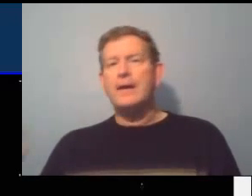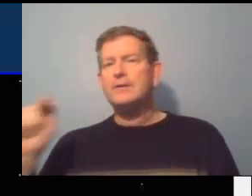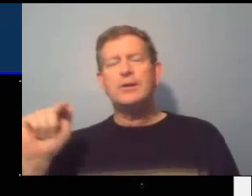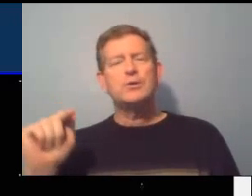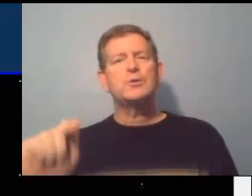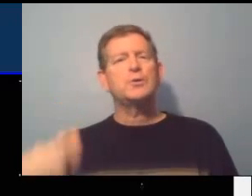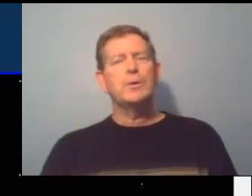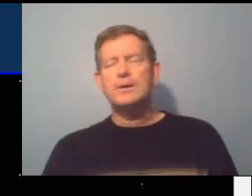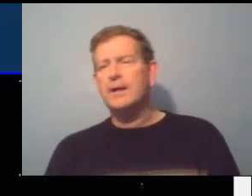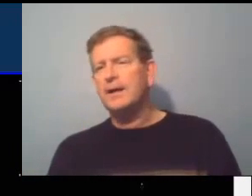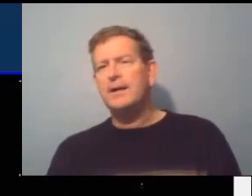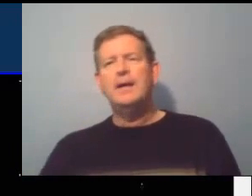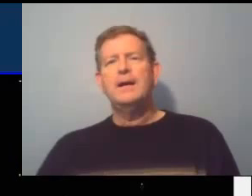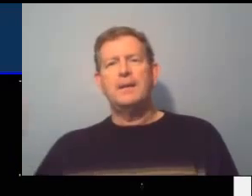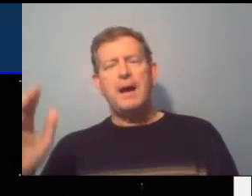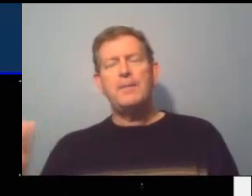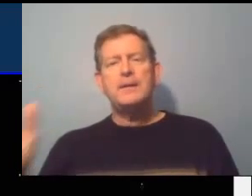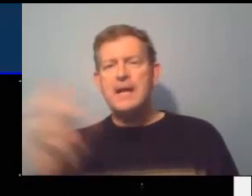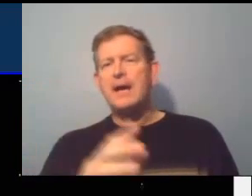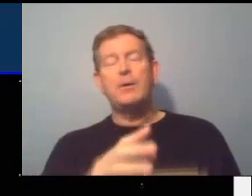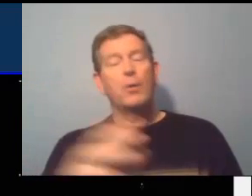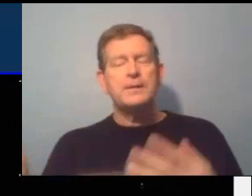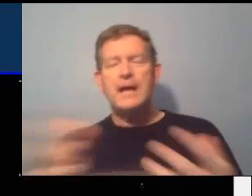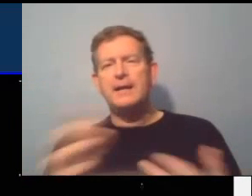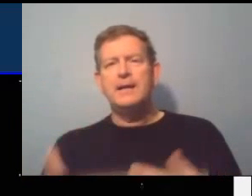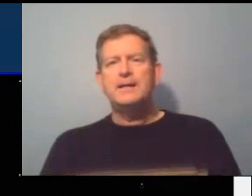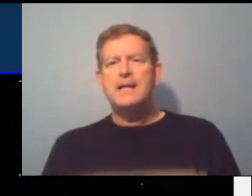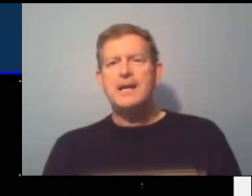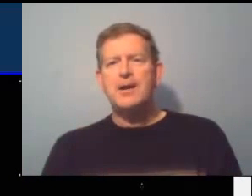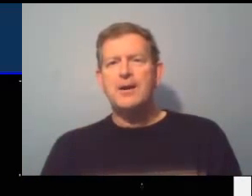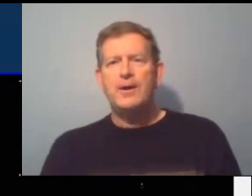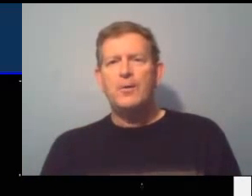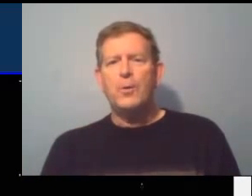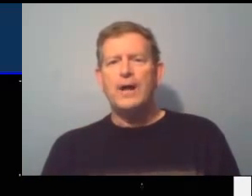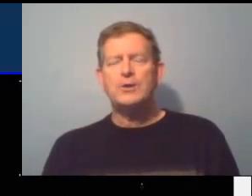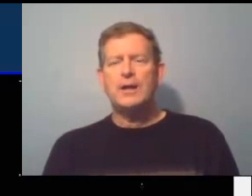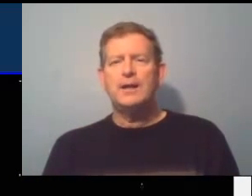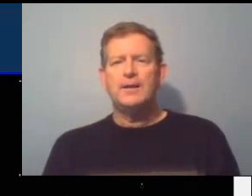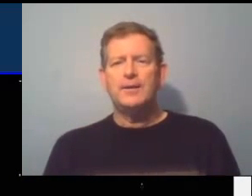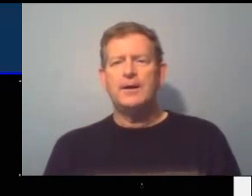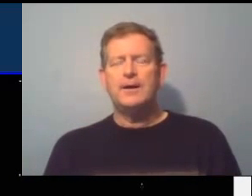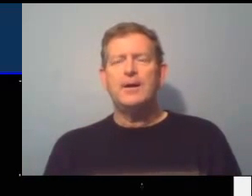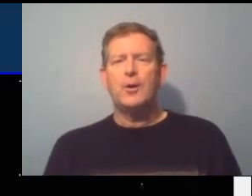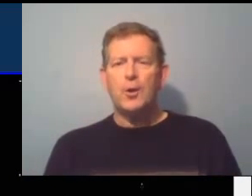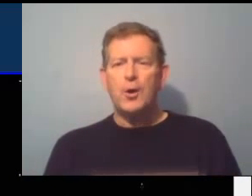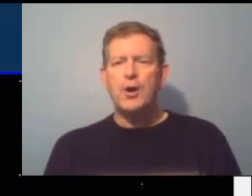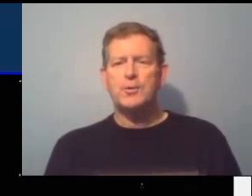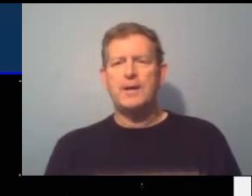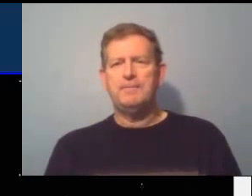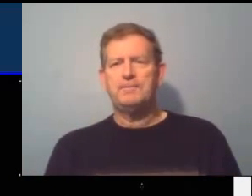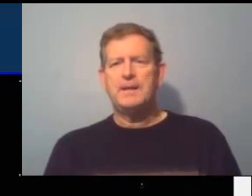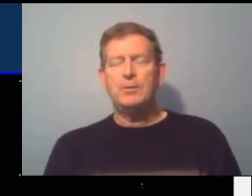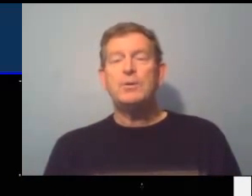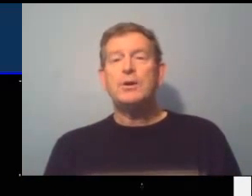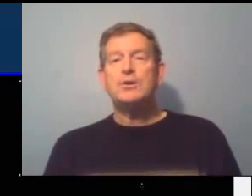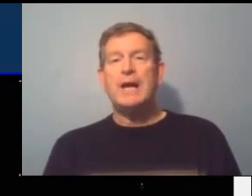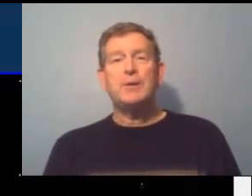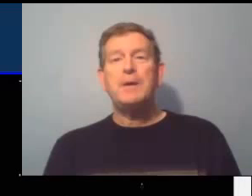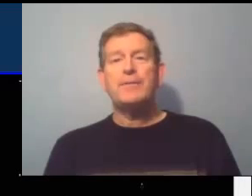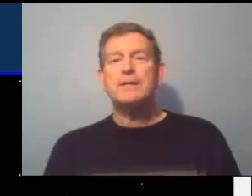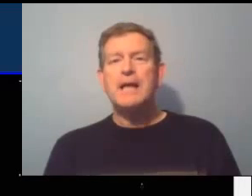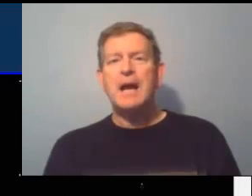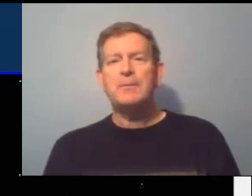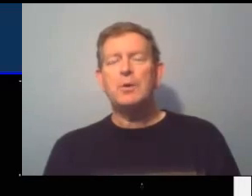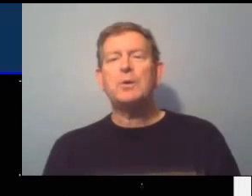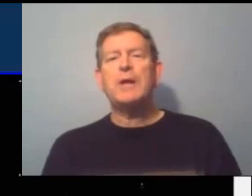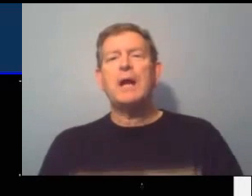job and that's to get your schoolwork done, and mom and dad or dad take care of washing the laundry. You wish you could say, I